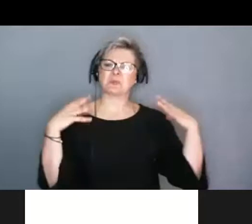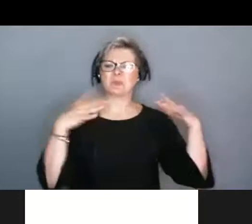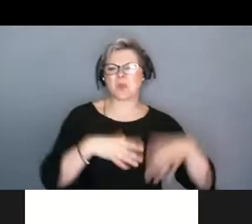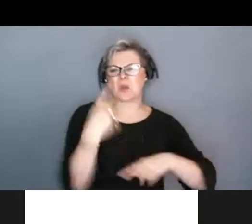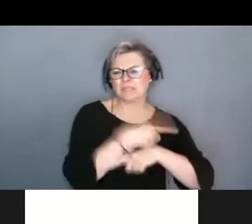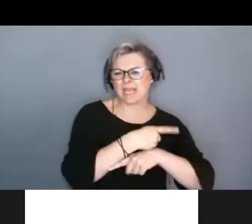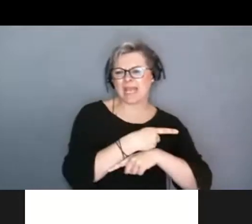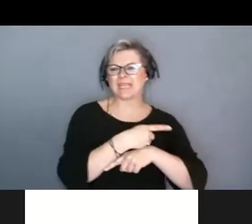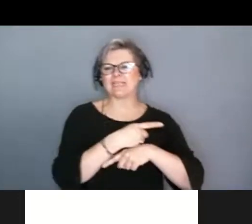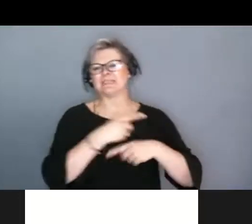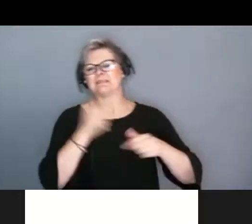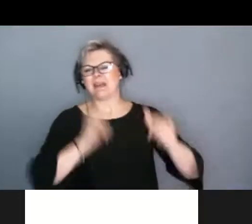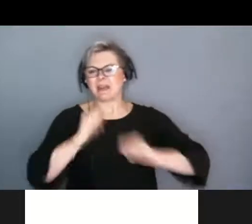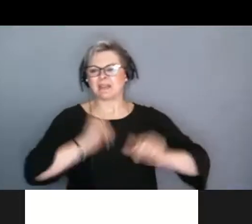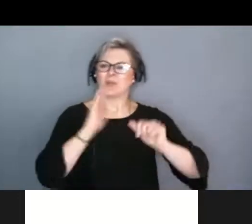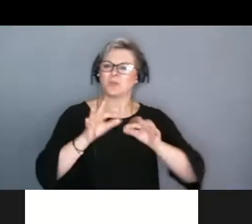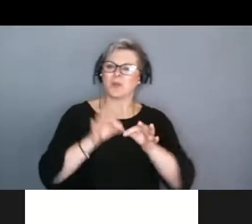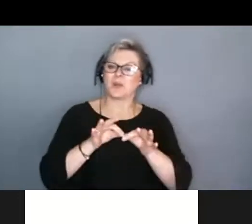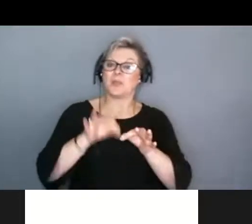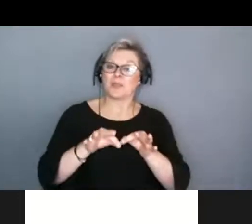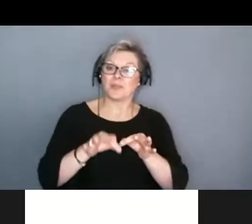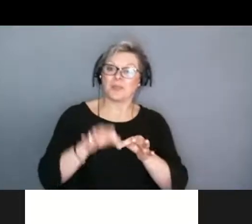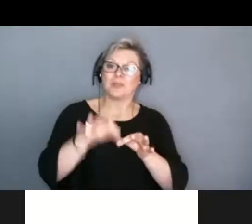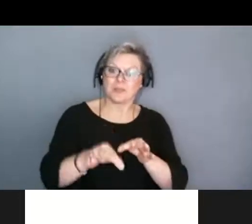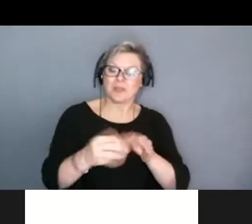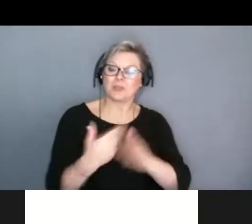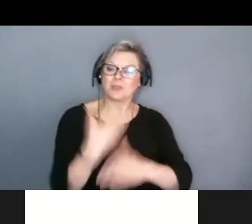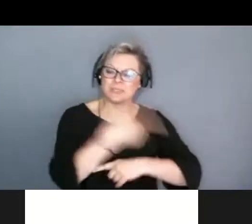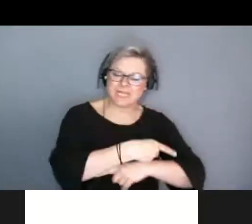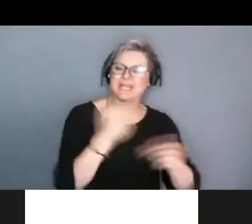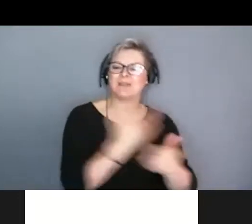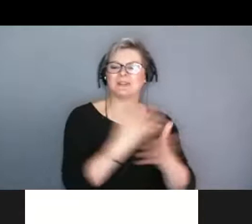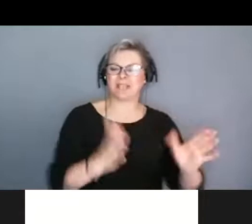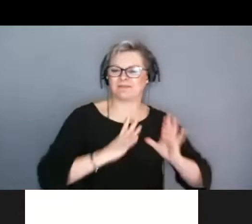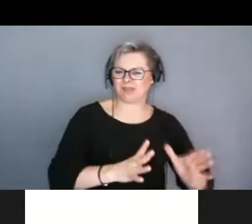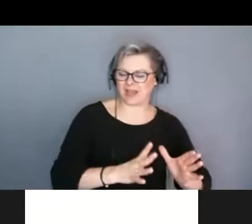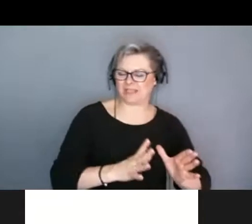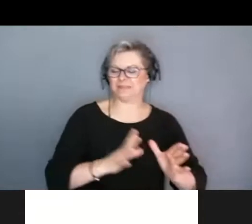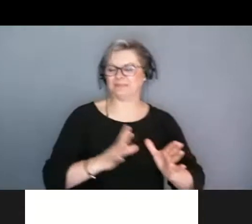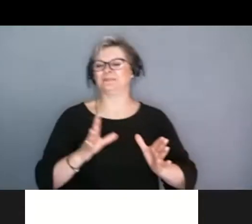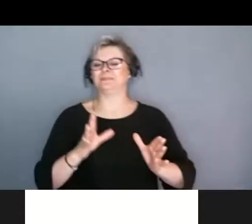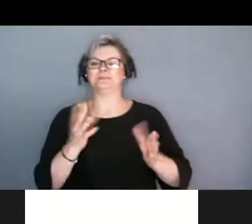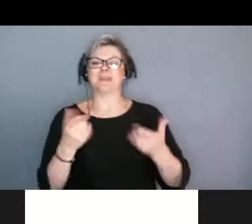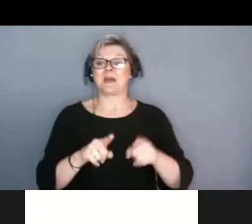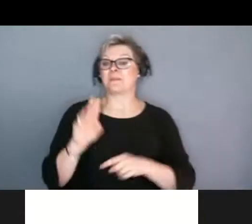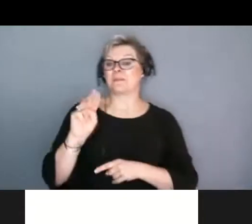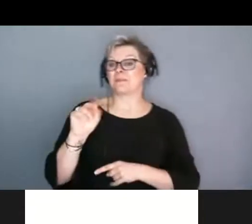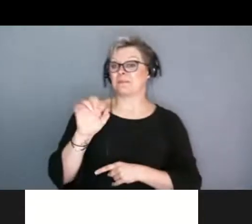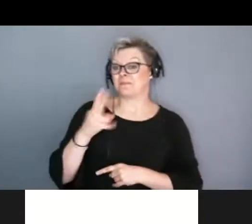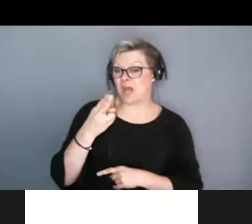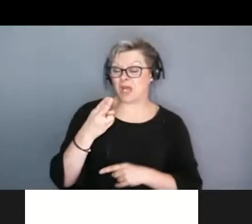performances and everything would be fine. And then in March, we had a blizzard